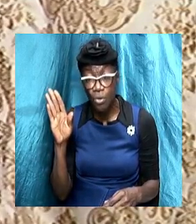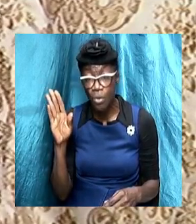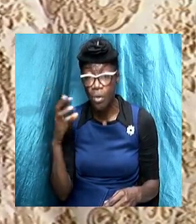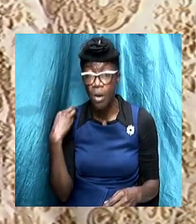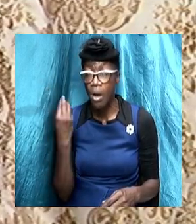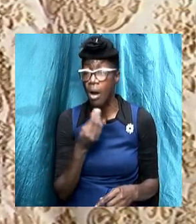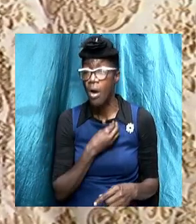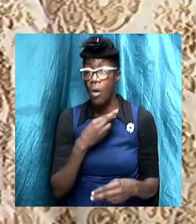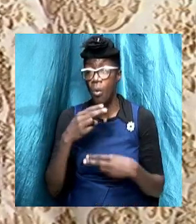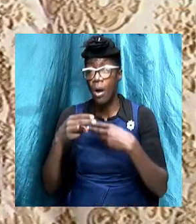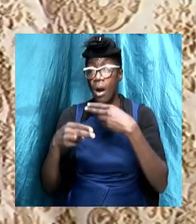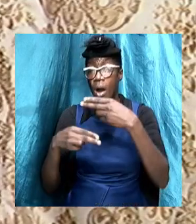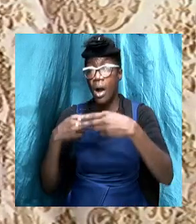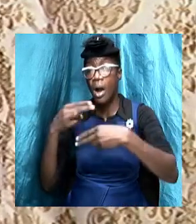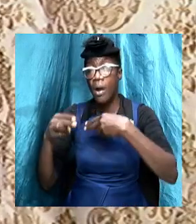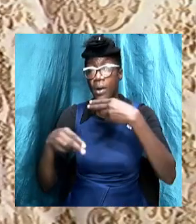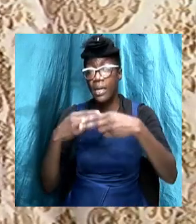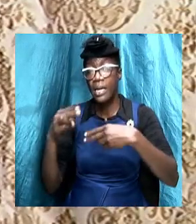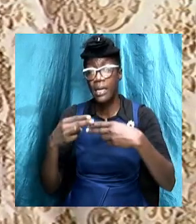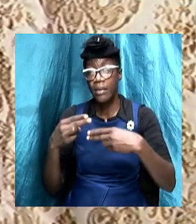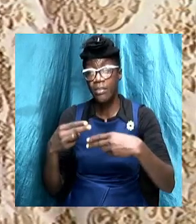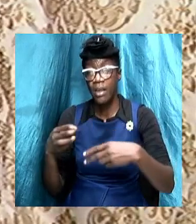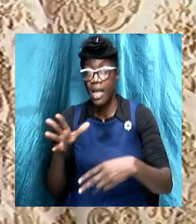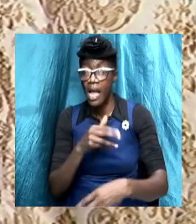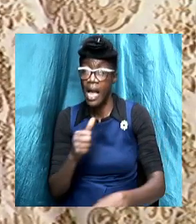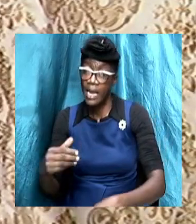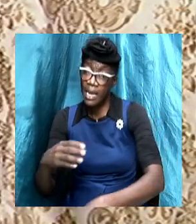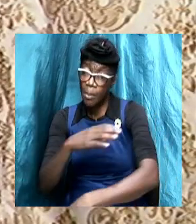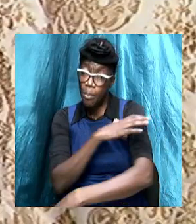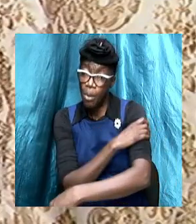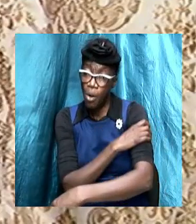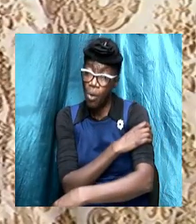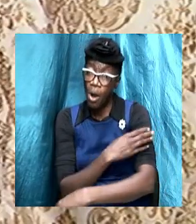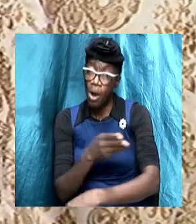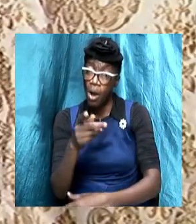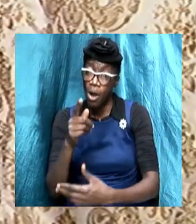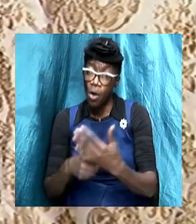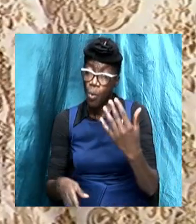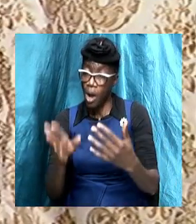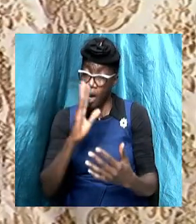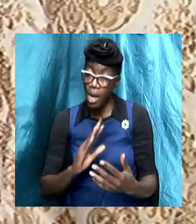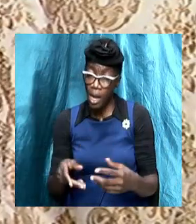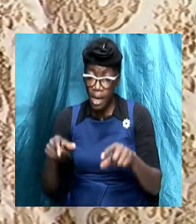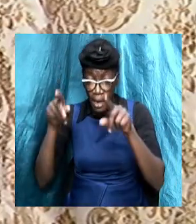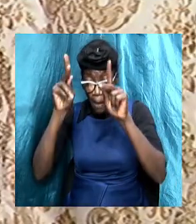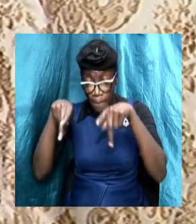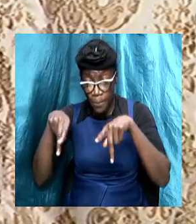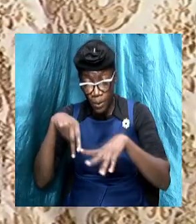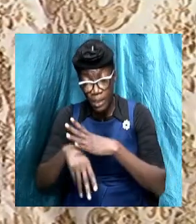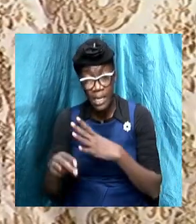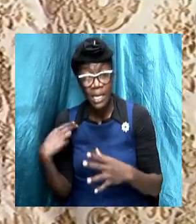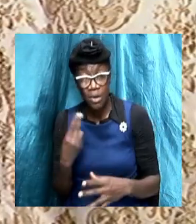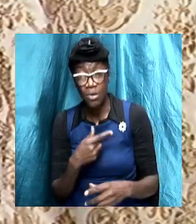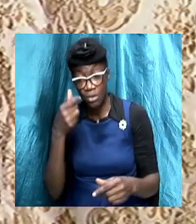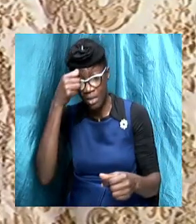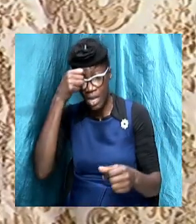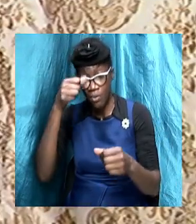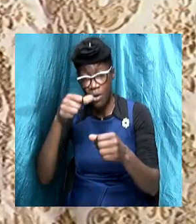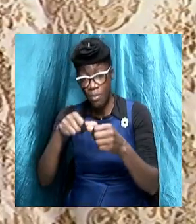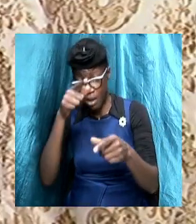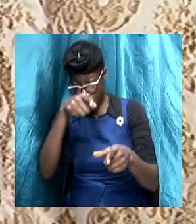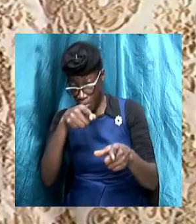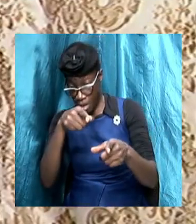heritage and the power and what God has instilled in us. I remember years ago at